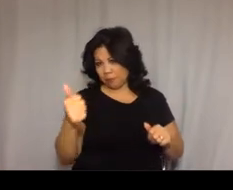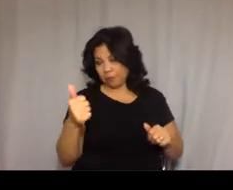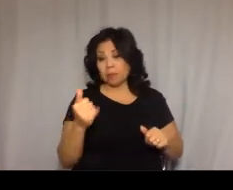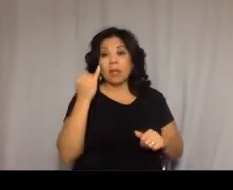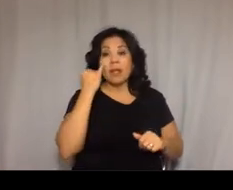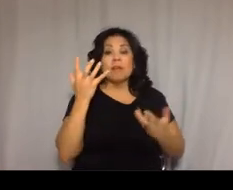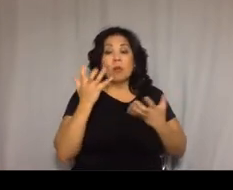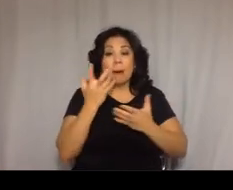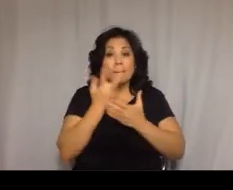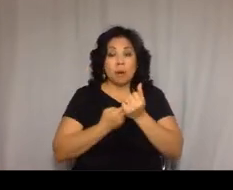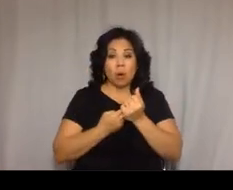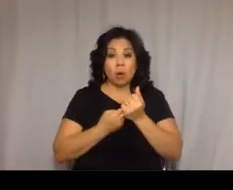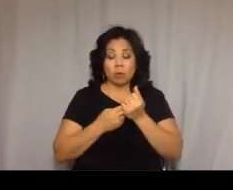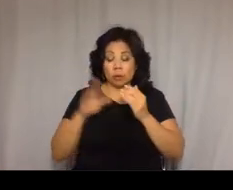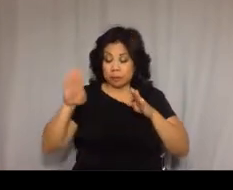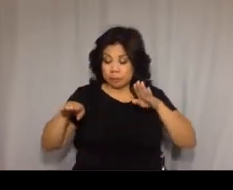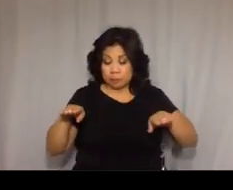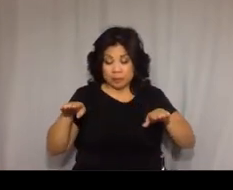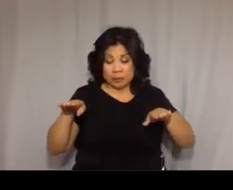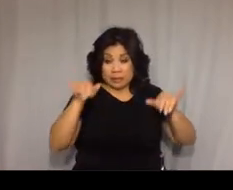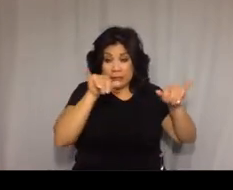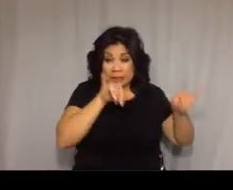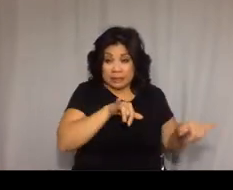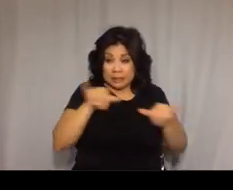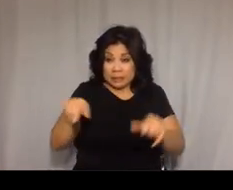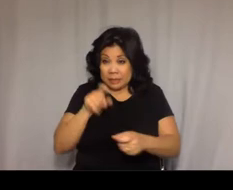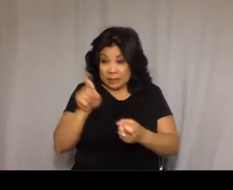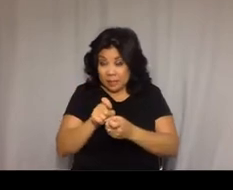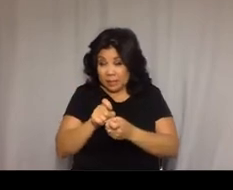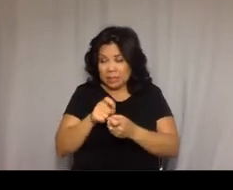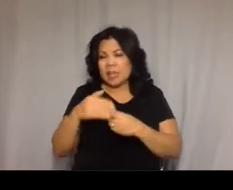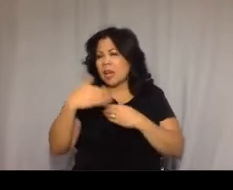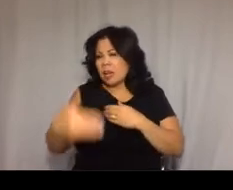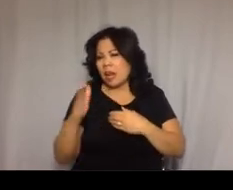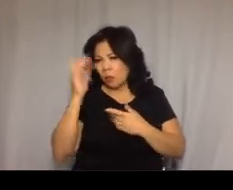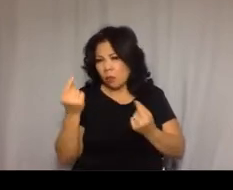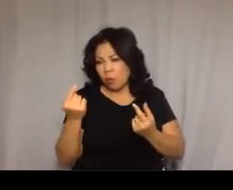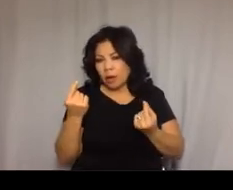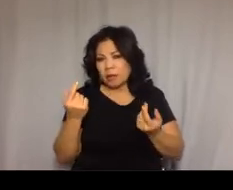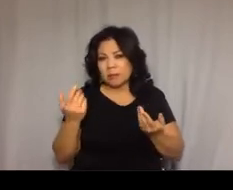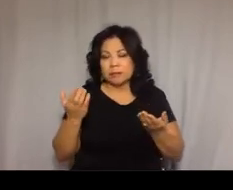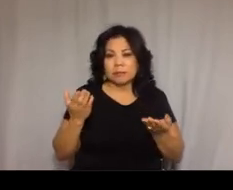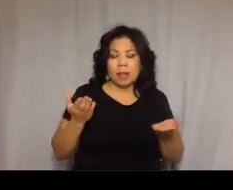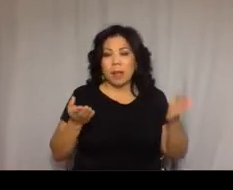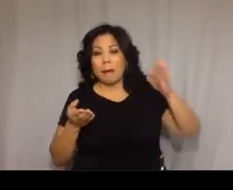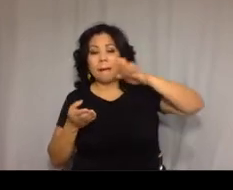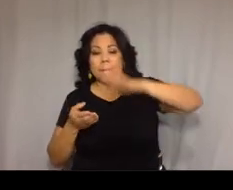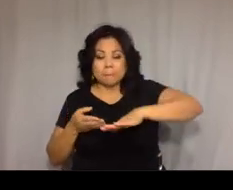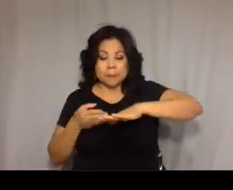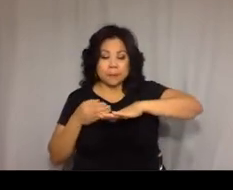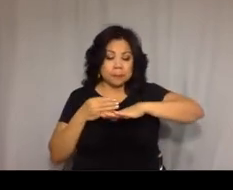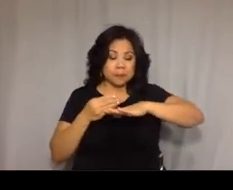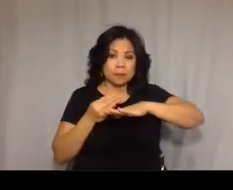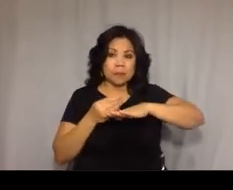of the wings to be exactly the same, what you would do next would be flip this over and once again trace